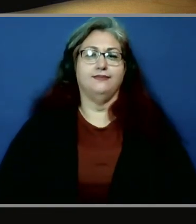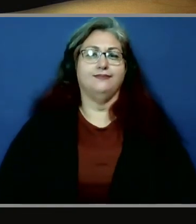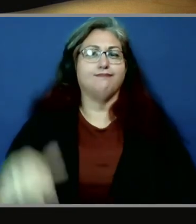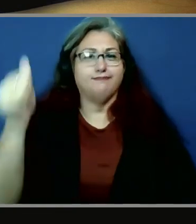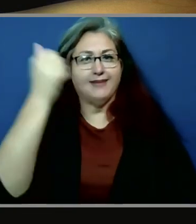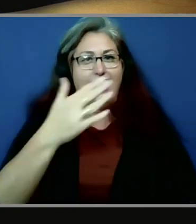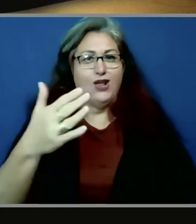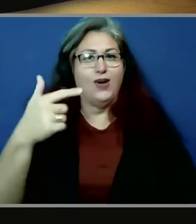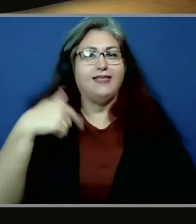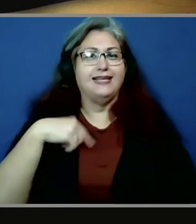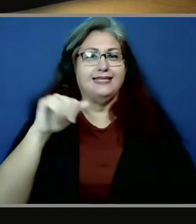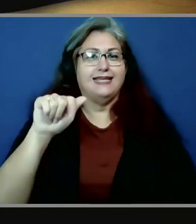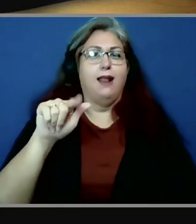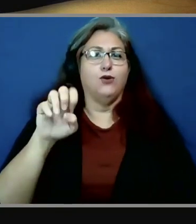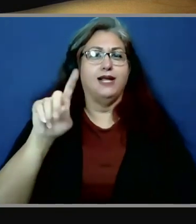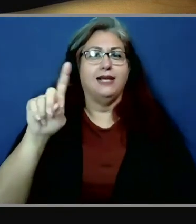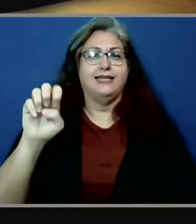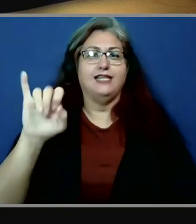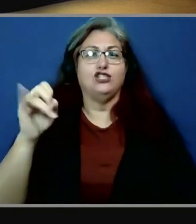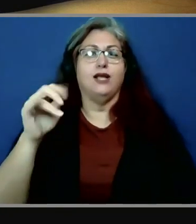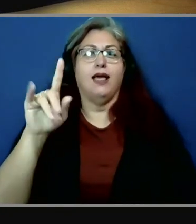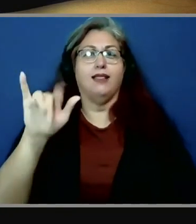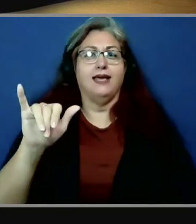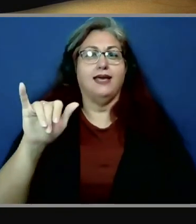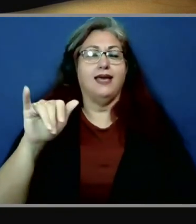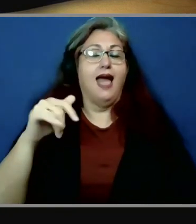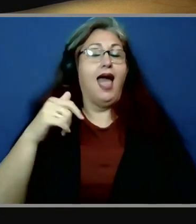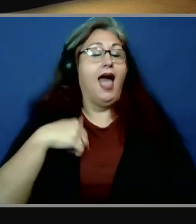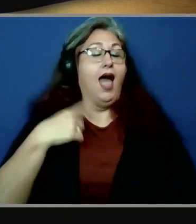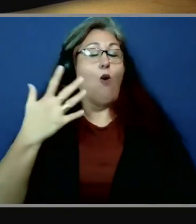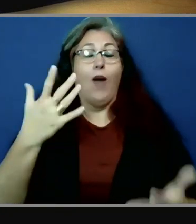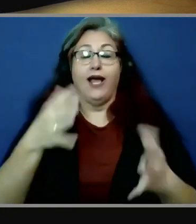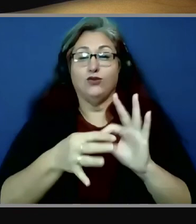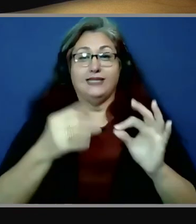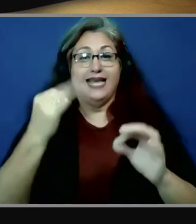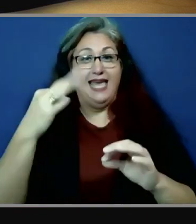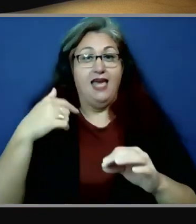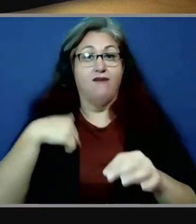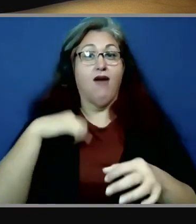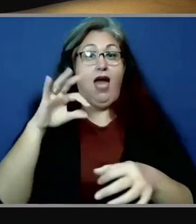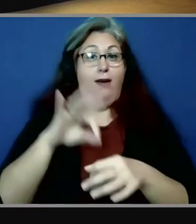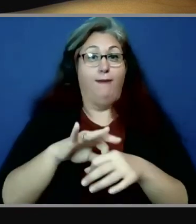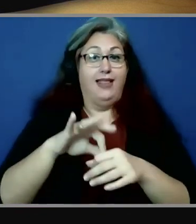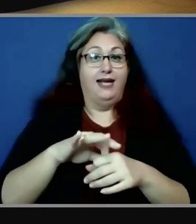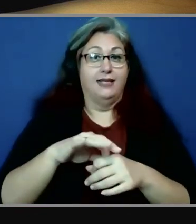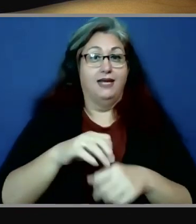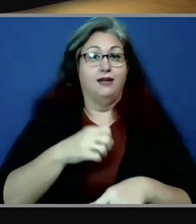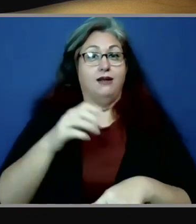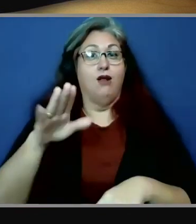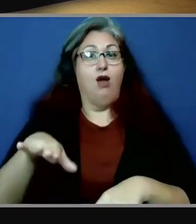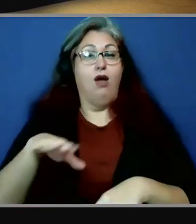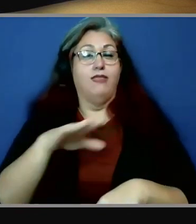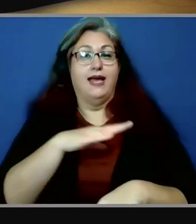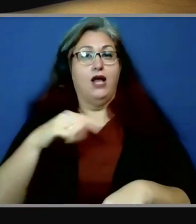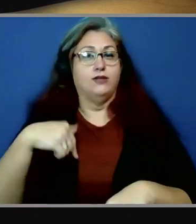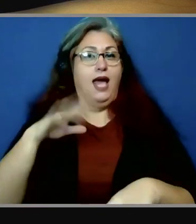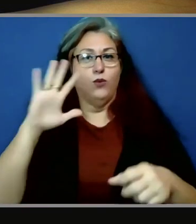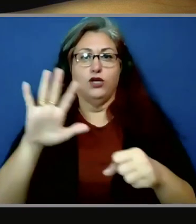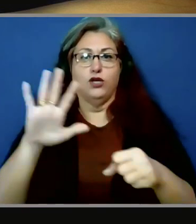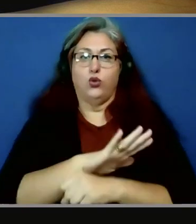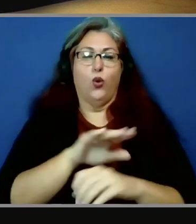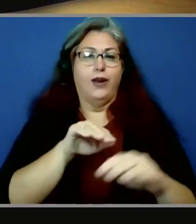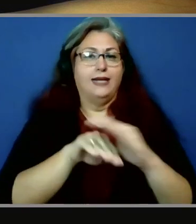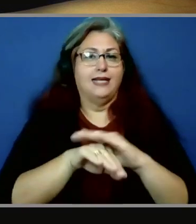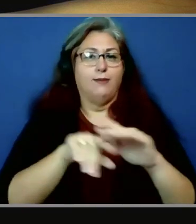Aloha, this is Alberta DeJetley. All I can say is that if I am elected to the council, I will be totally accessible to